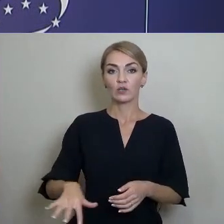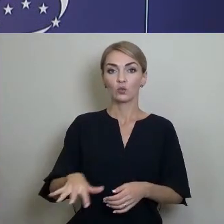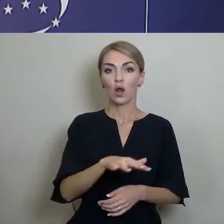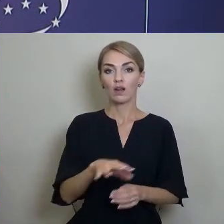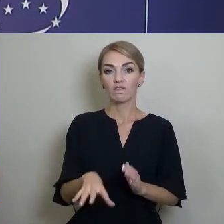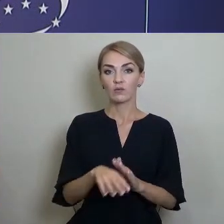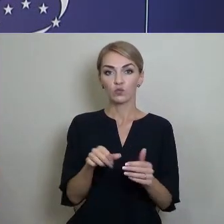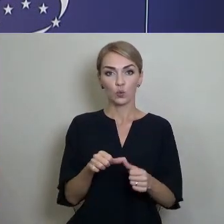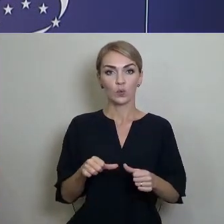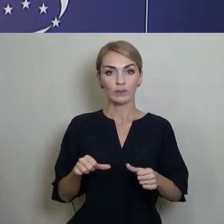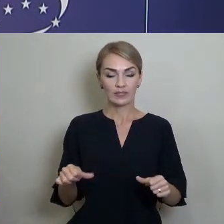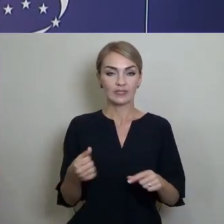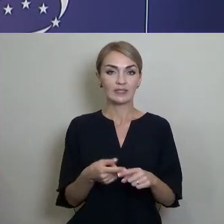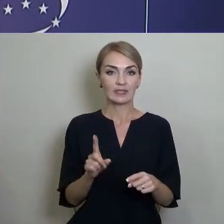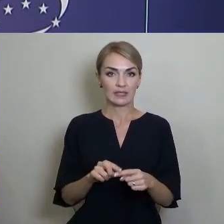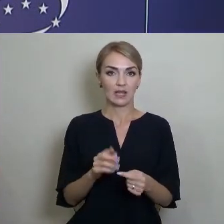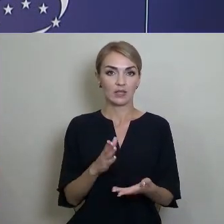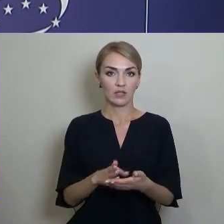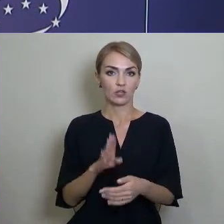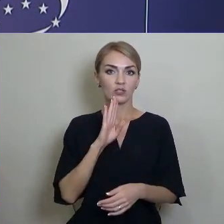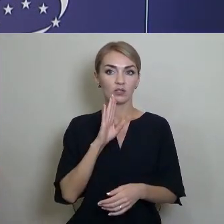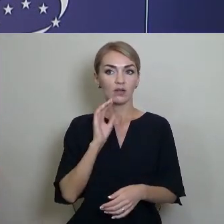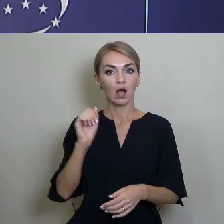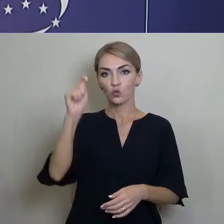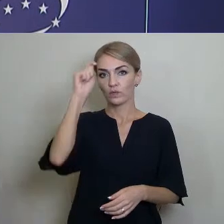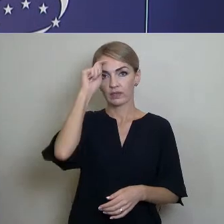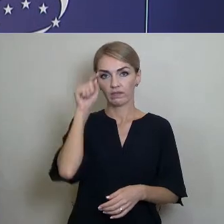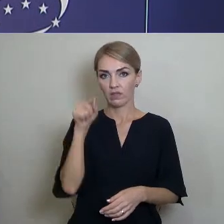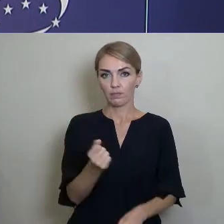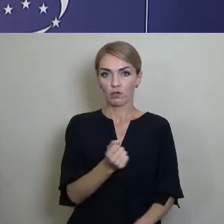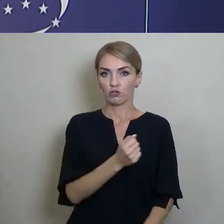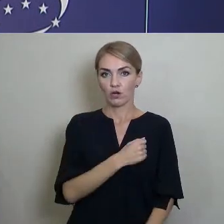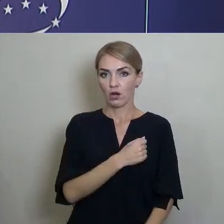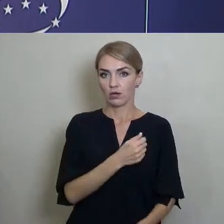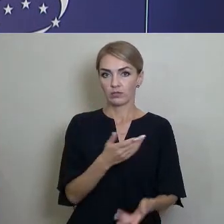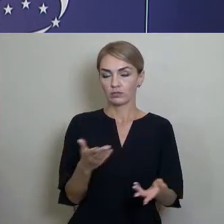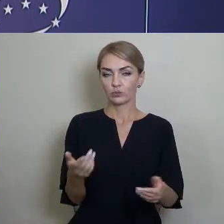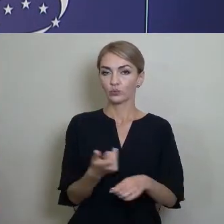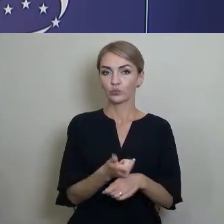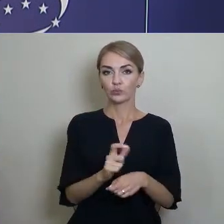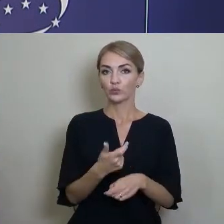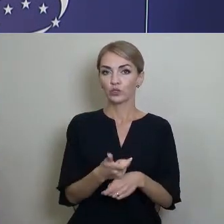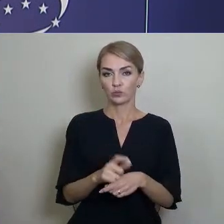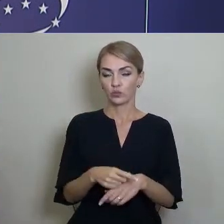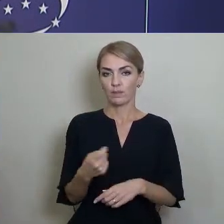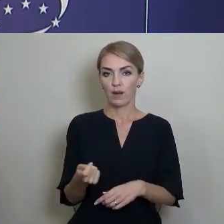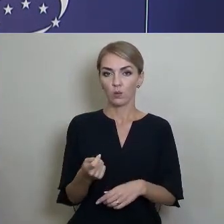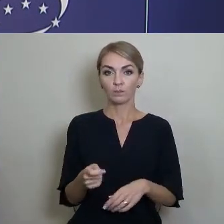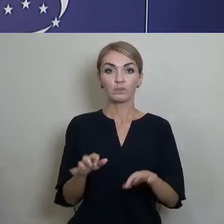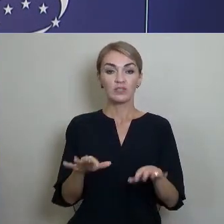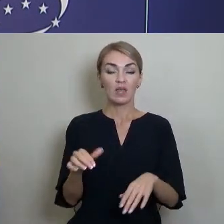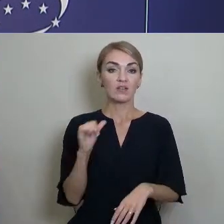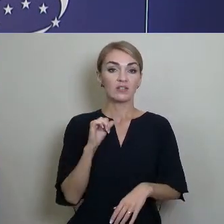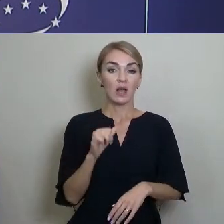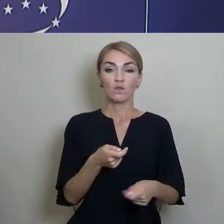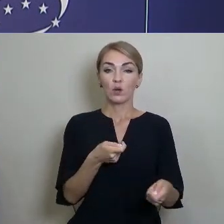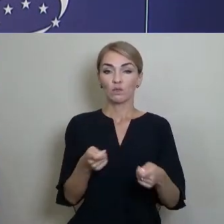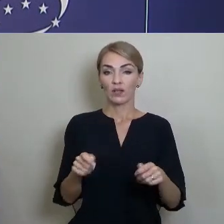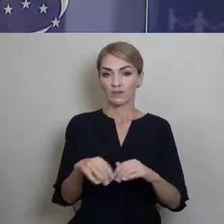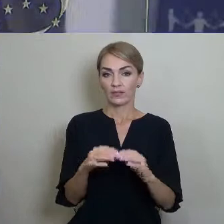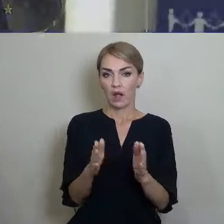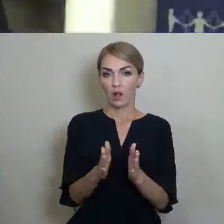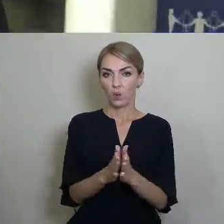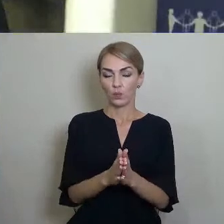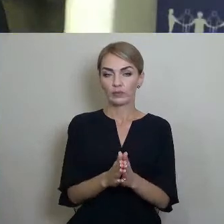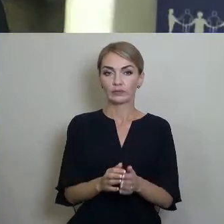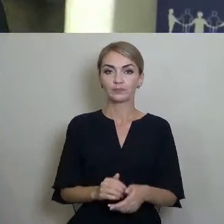the members of the TC's are women. And there are, unfortunately, very few men. Then in general, the